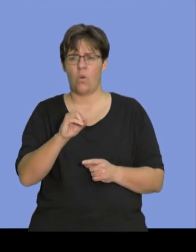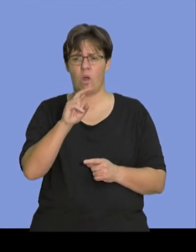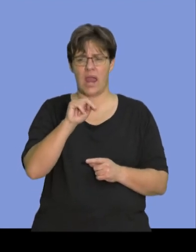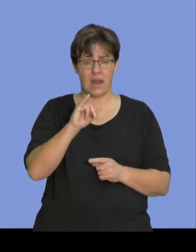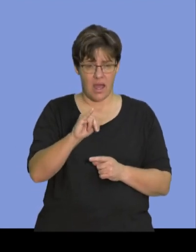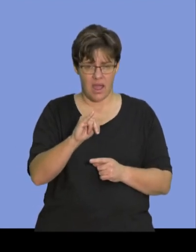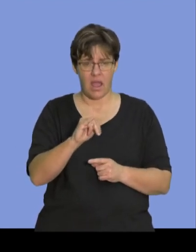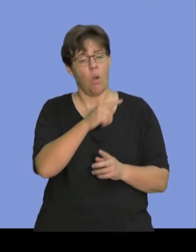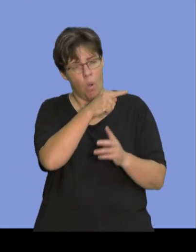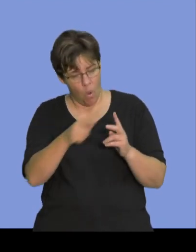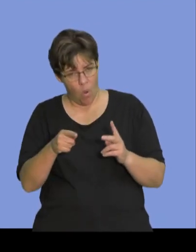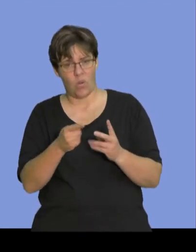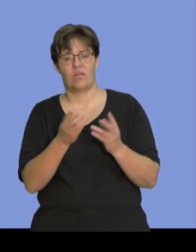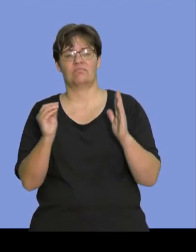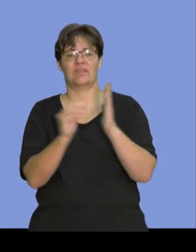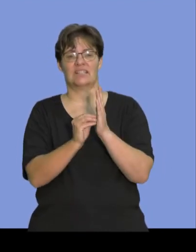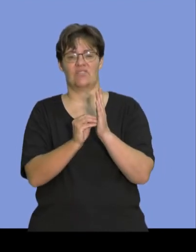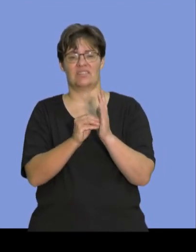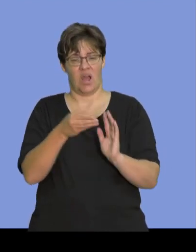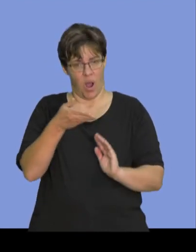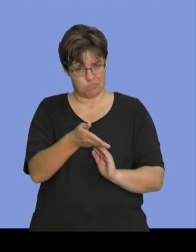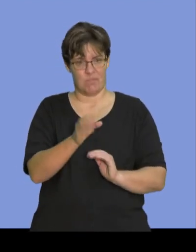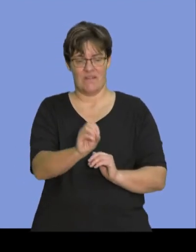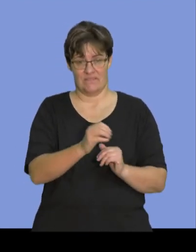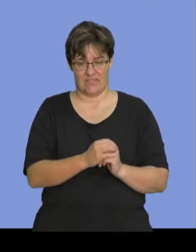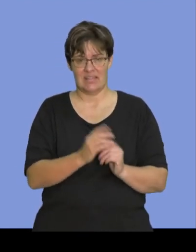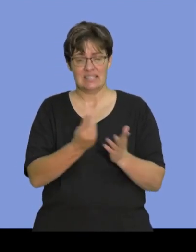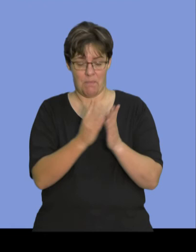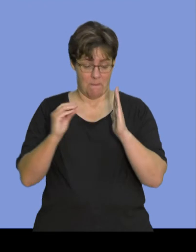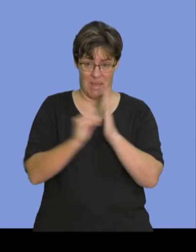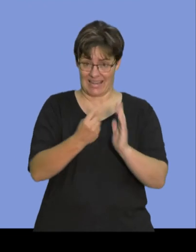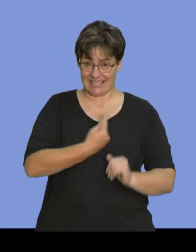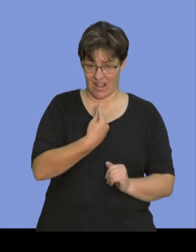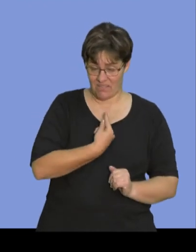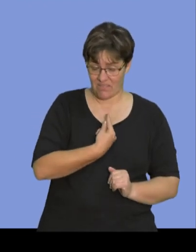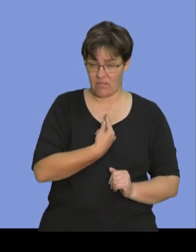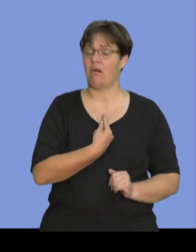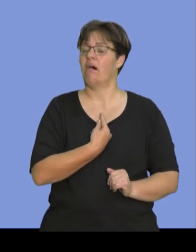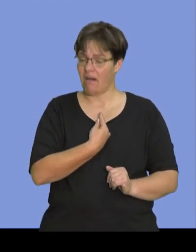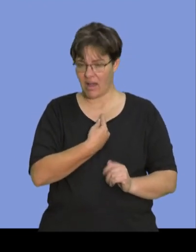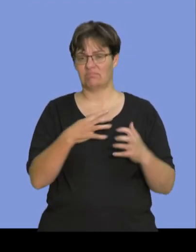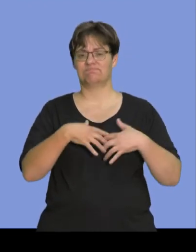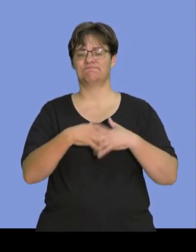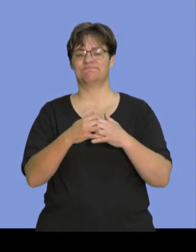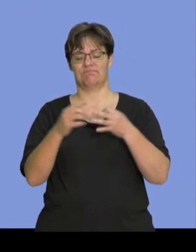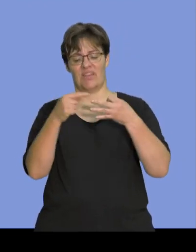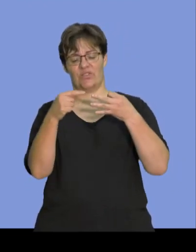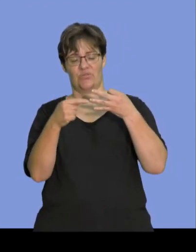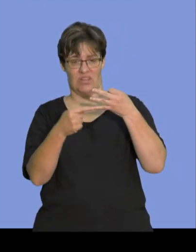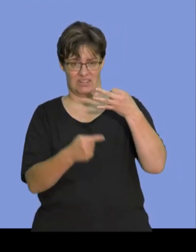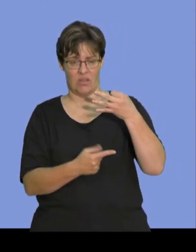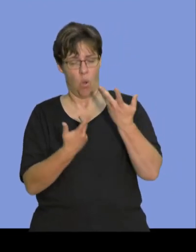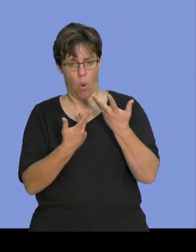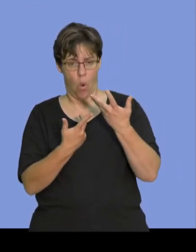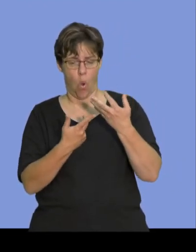they actually consist of iron, cobalt, and nickel. Okay. Even the magnets themselves, they actually comprise